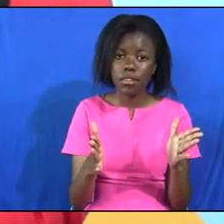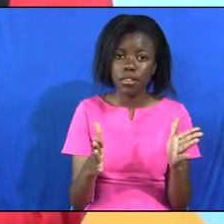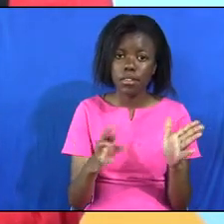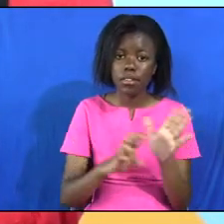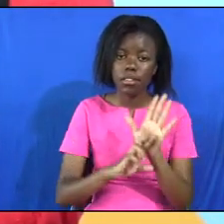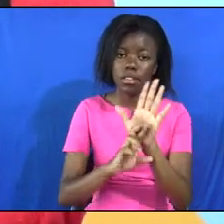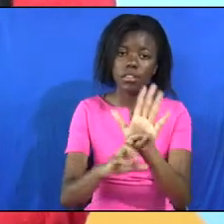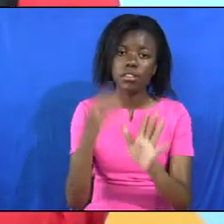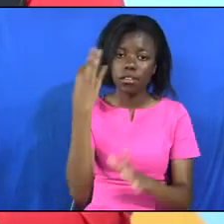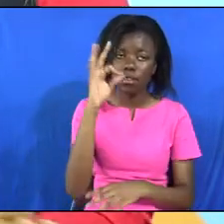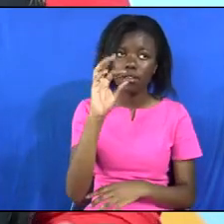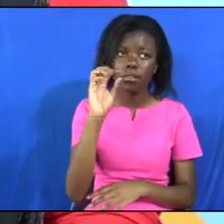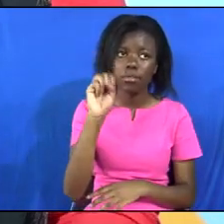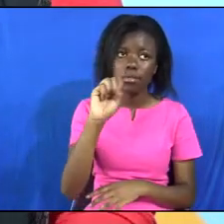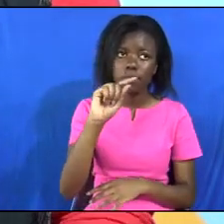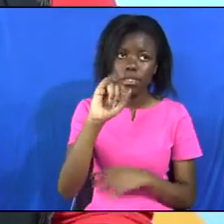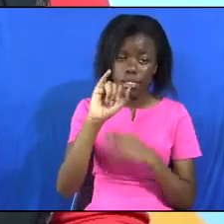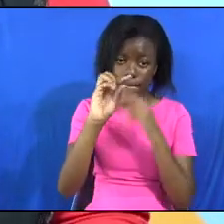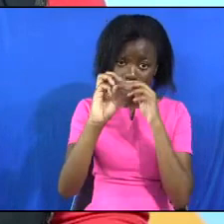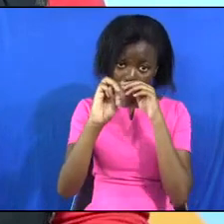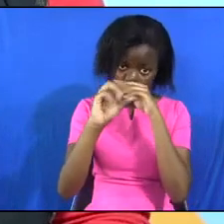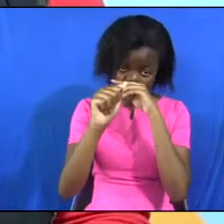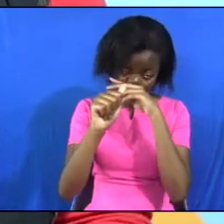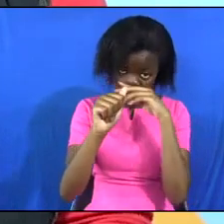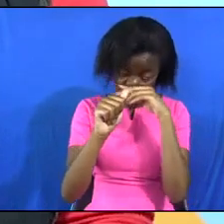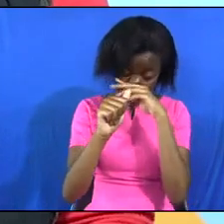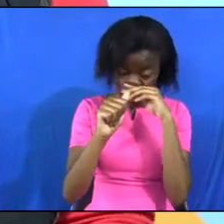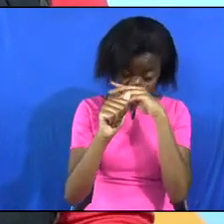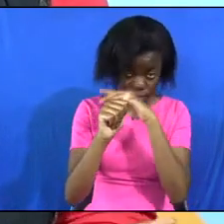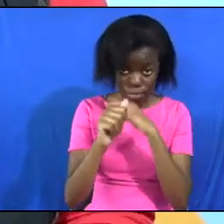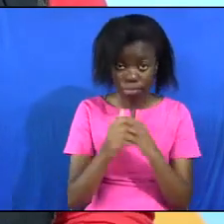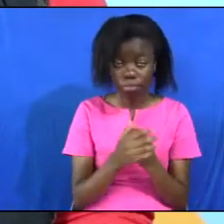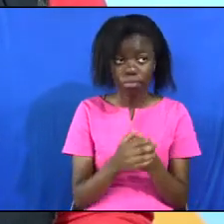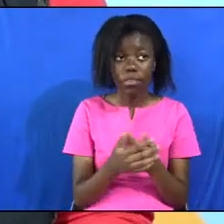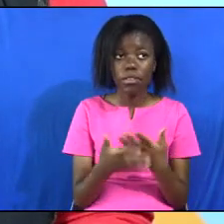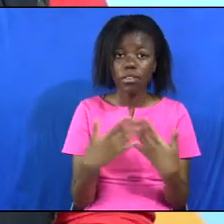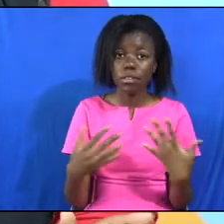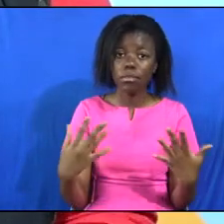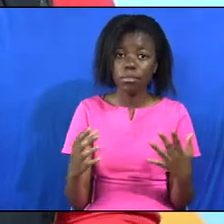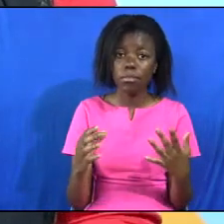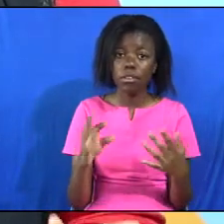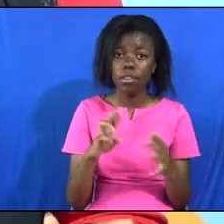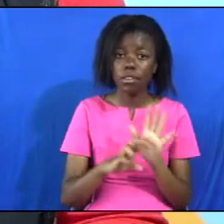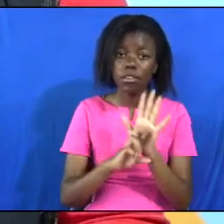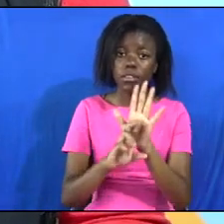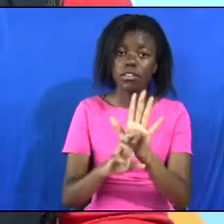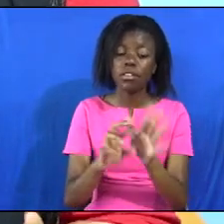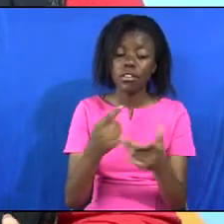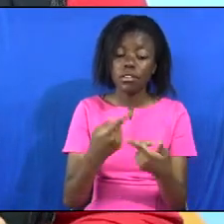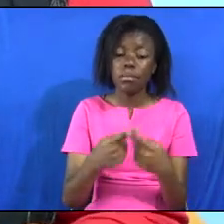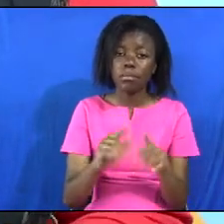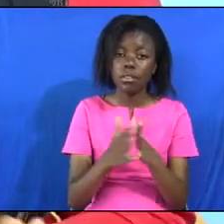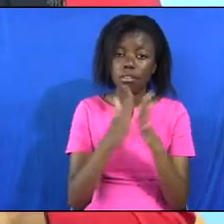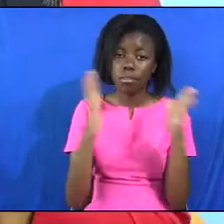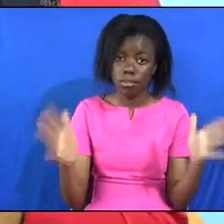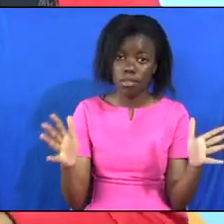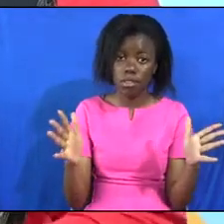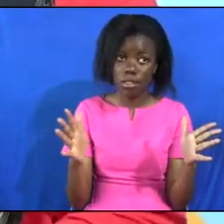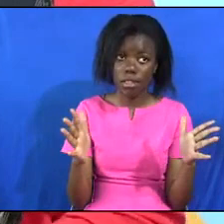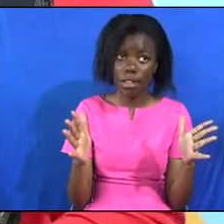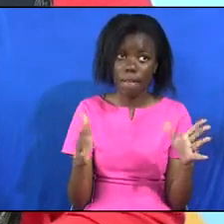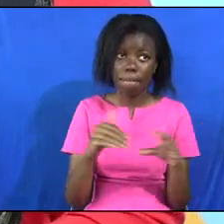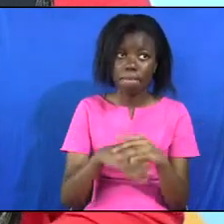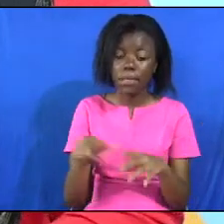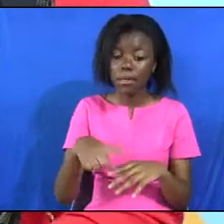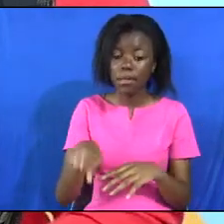stigma? The biggest cause of stigma, there are many causes, but the biggest cause, especially within